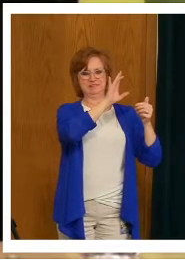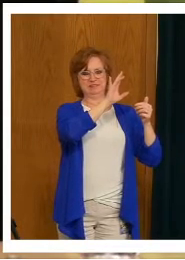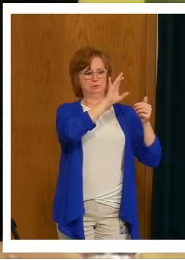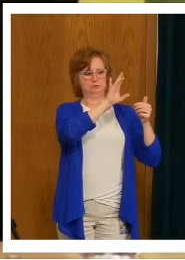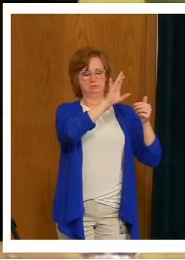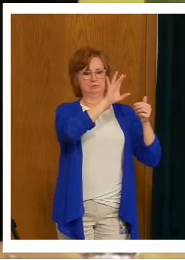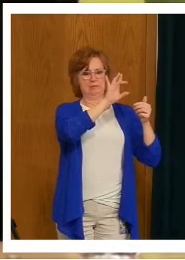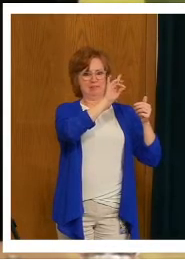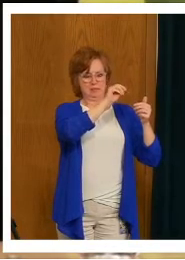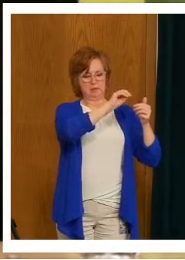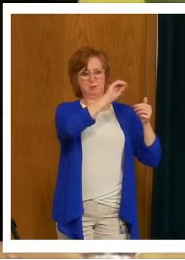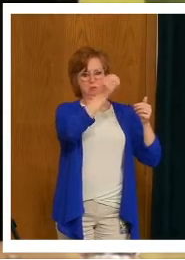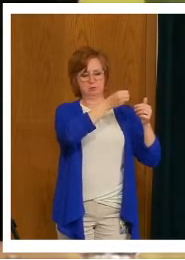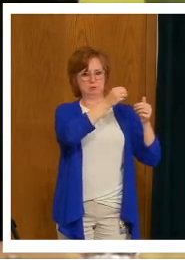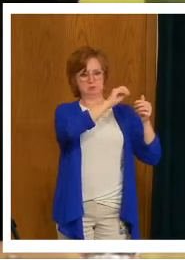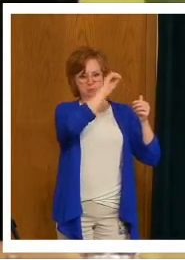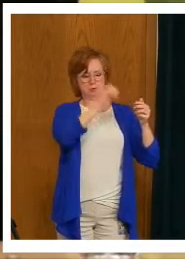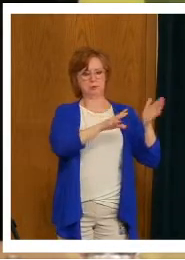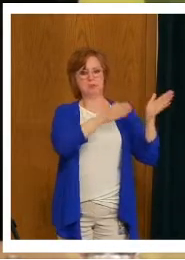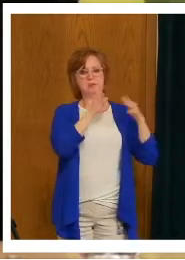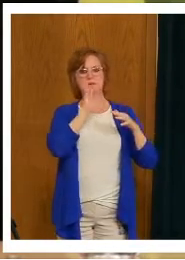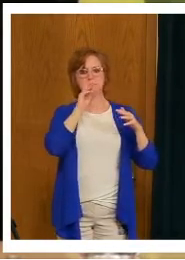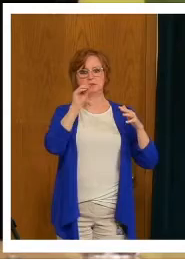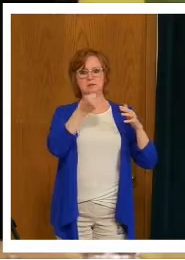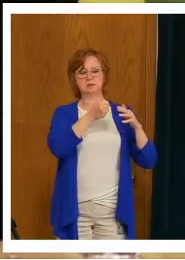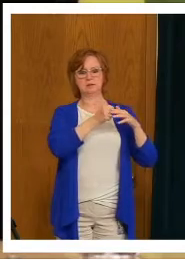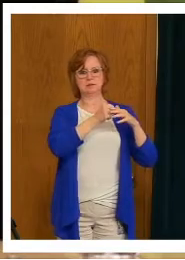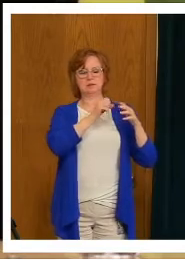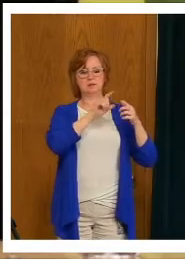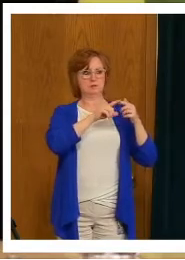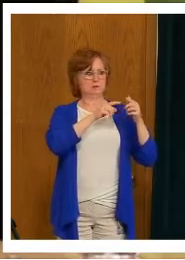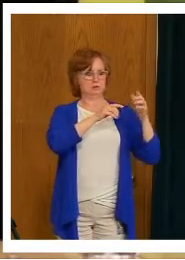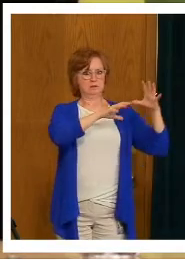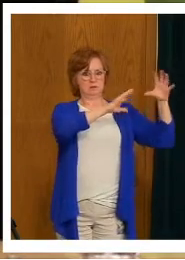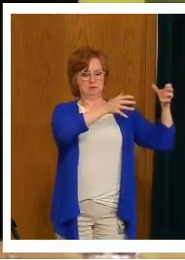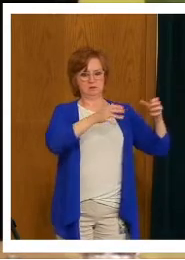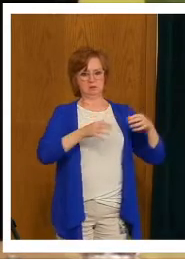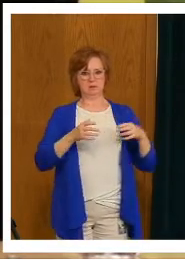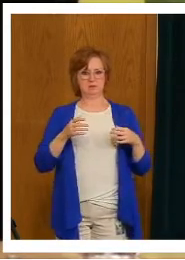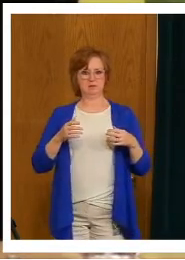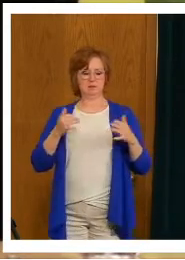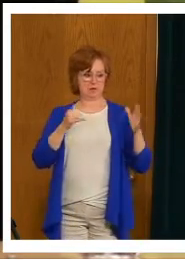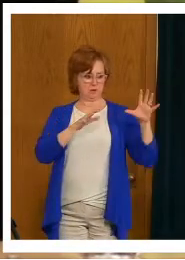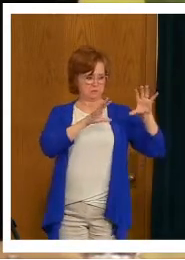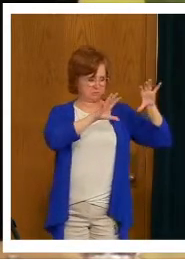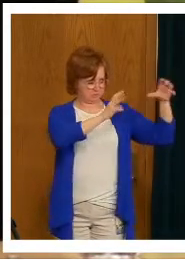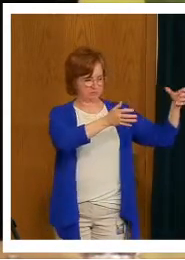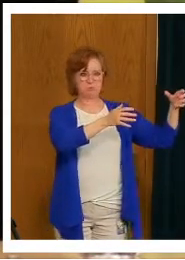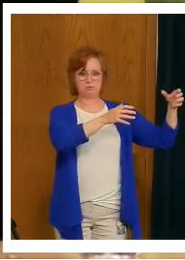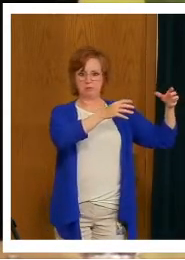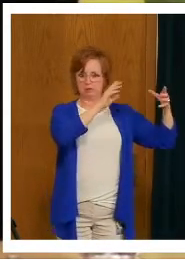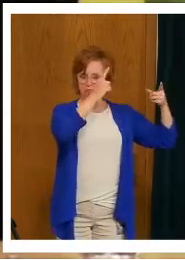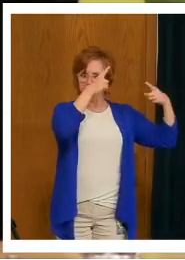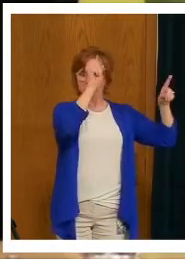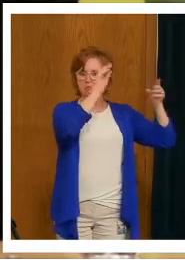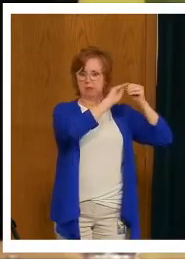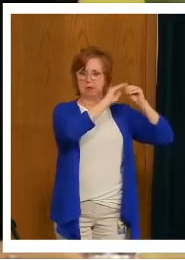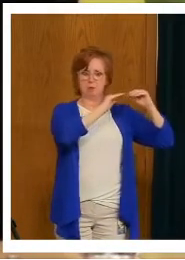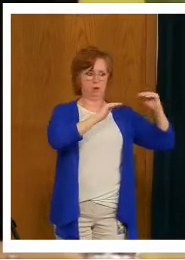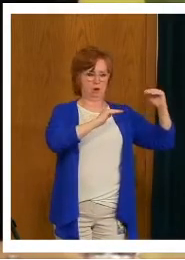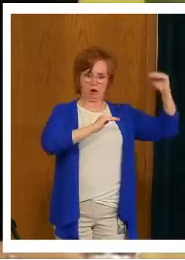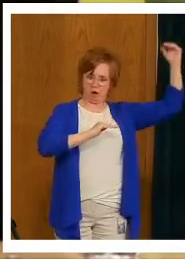these are the numbers that Dr. Shahab is asking our more youthful members in our society to take inspiration